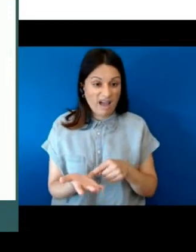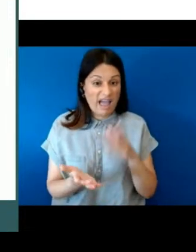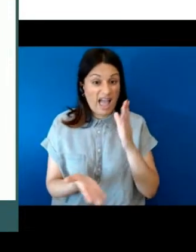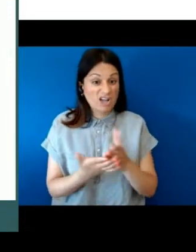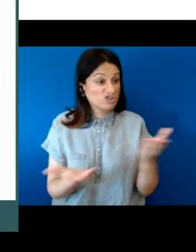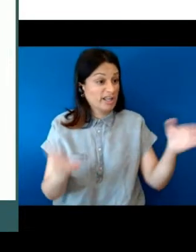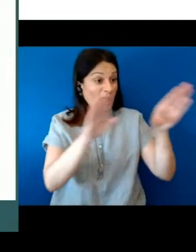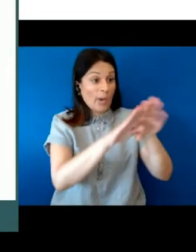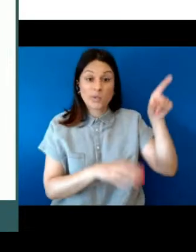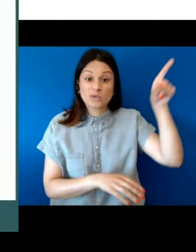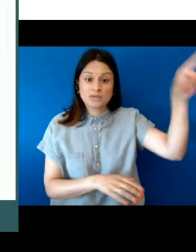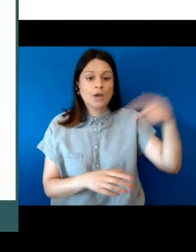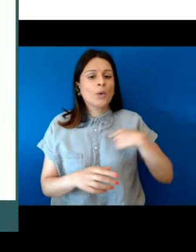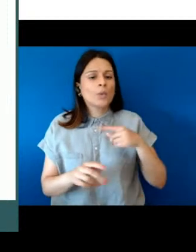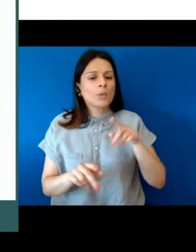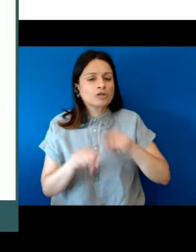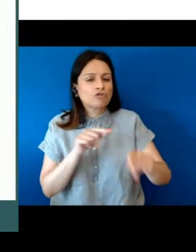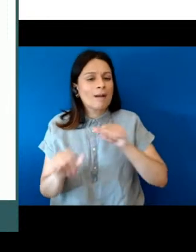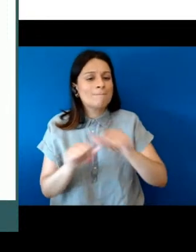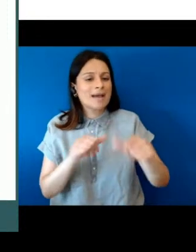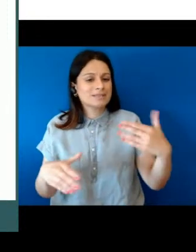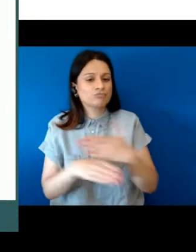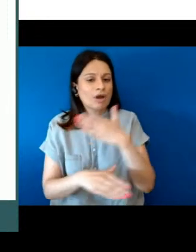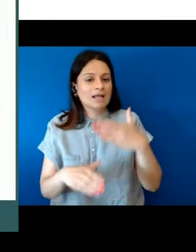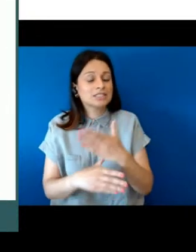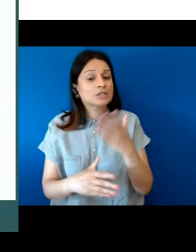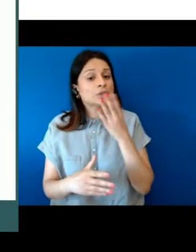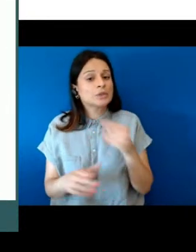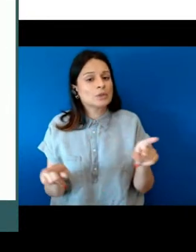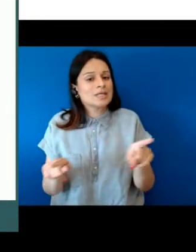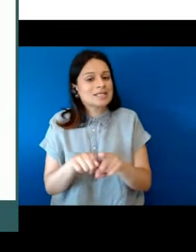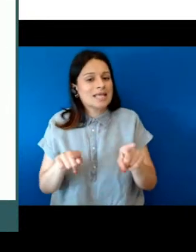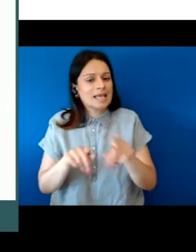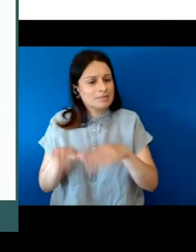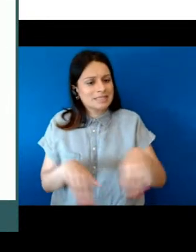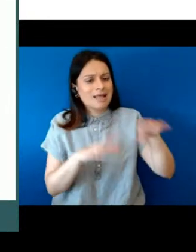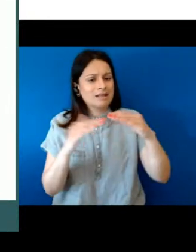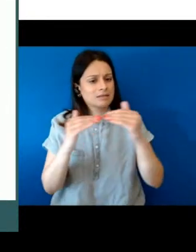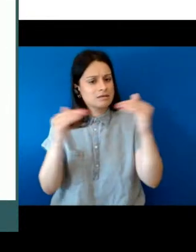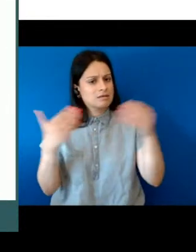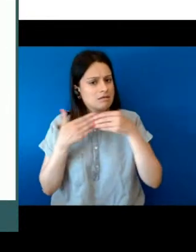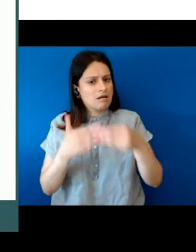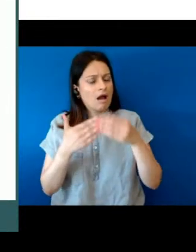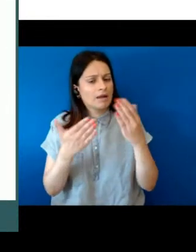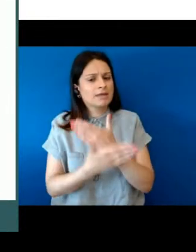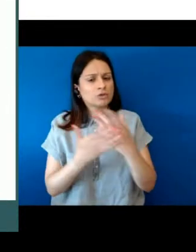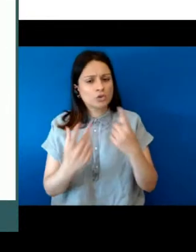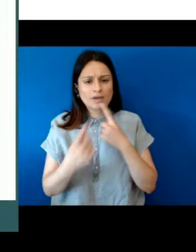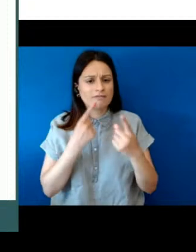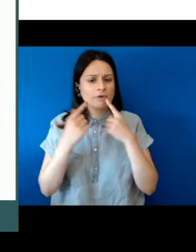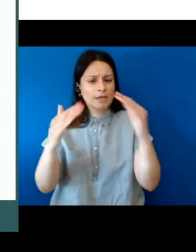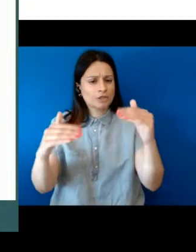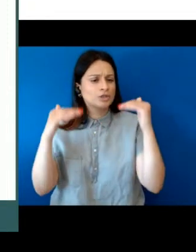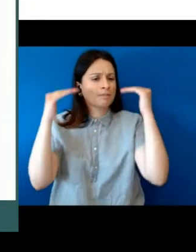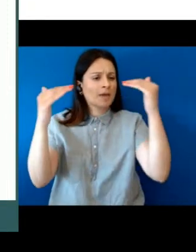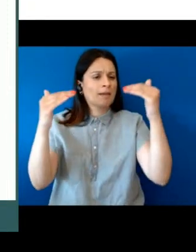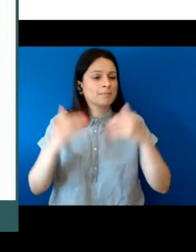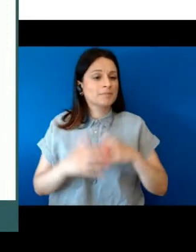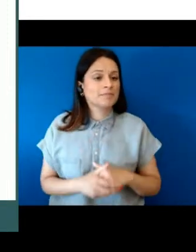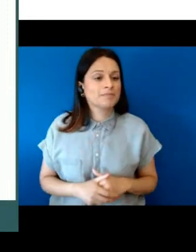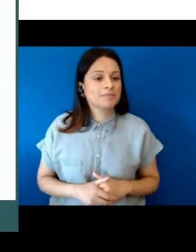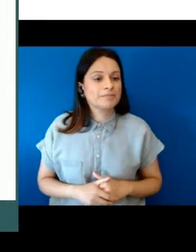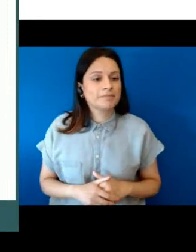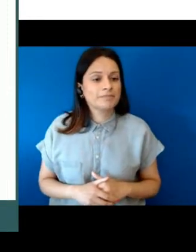for best practice, still using that same sort of standard of guidance with all our fact sheets. So you can have confidence that what